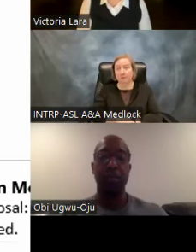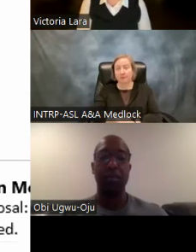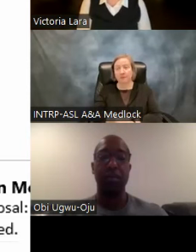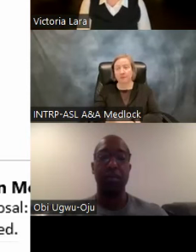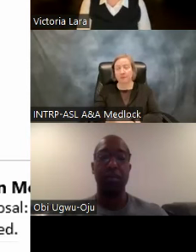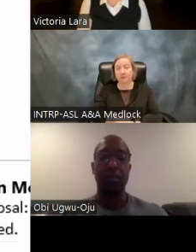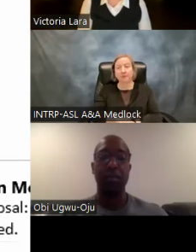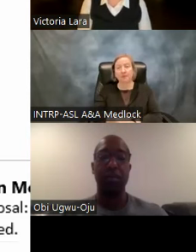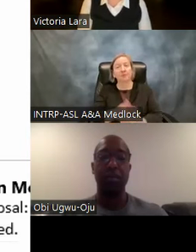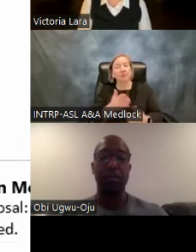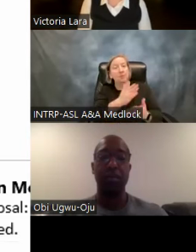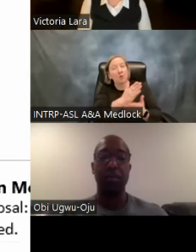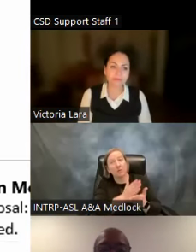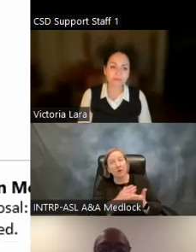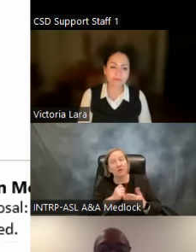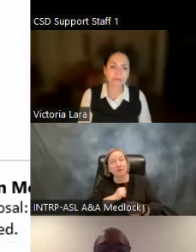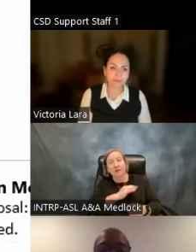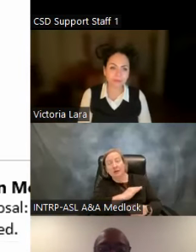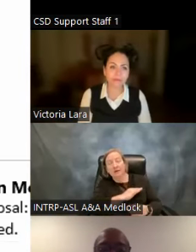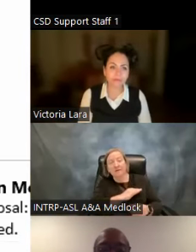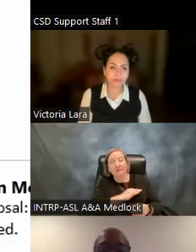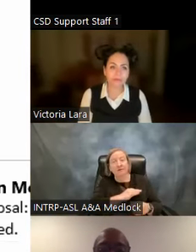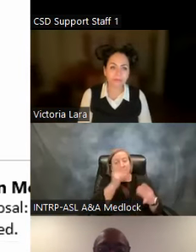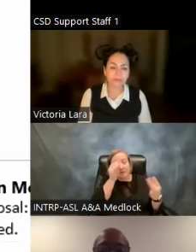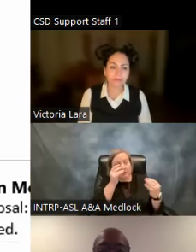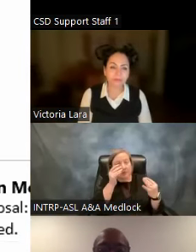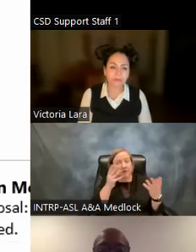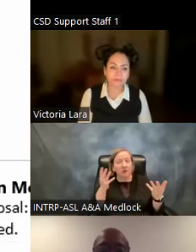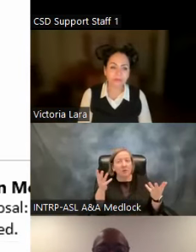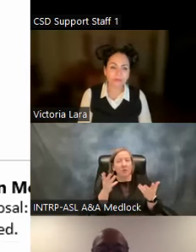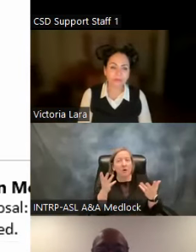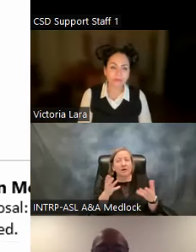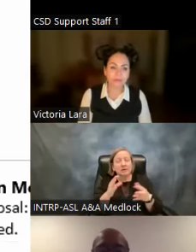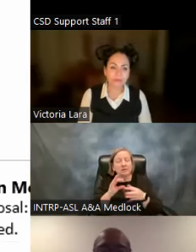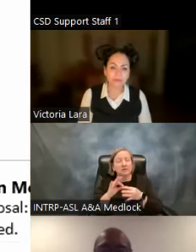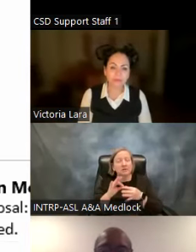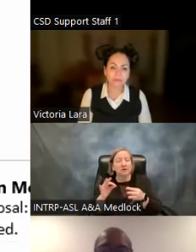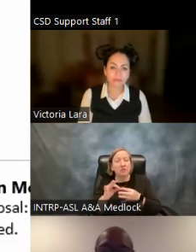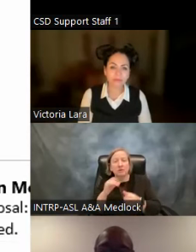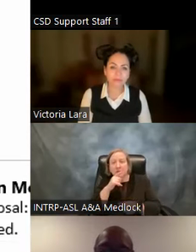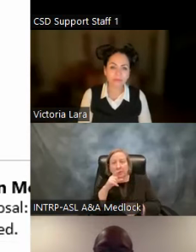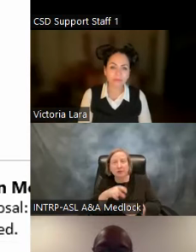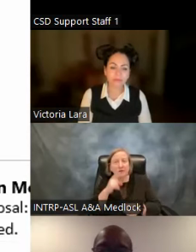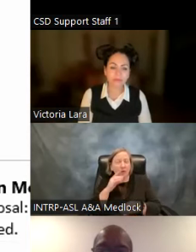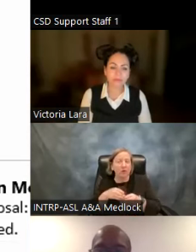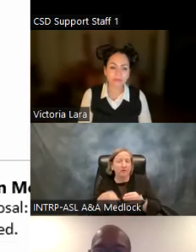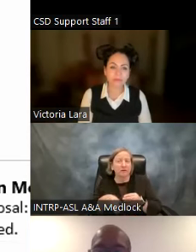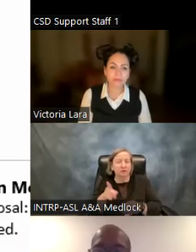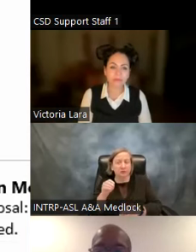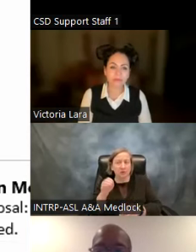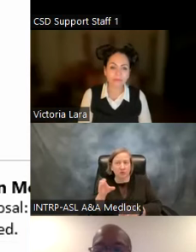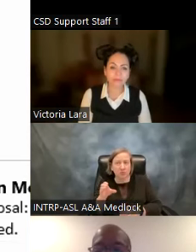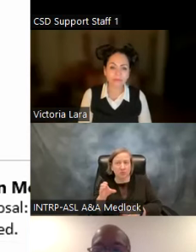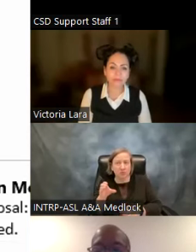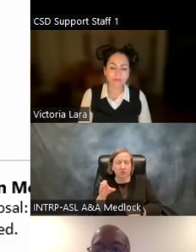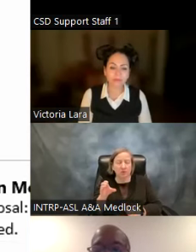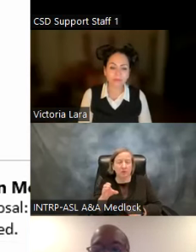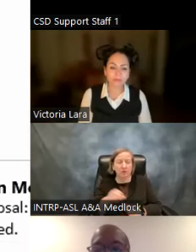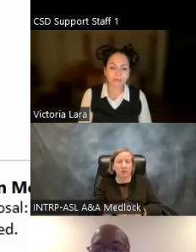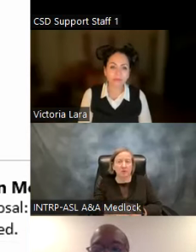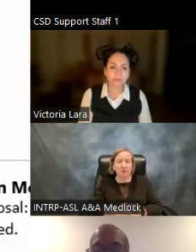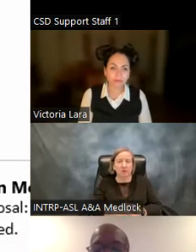The part that the staff is playing with are, one is just a commentary that's not necessary for our finished document. The other one is basically going to be